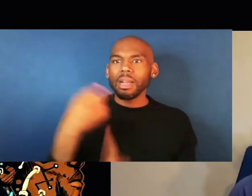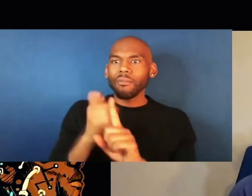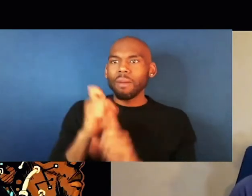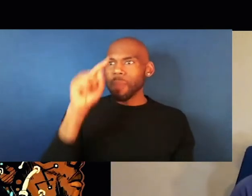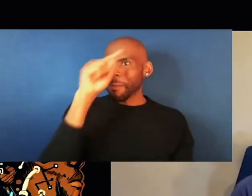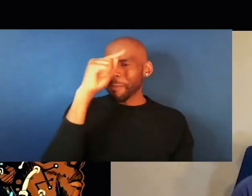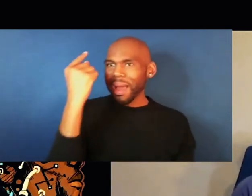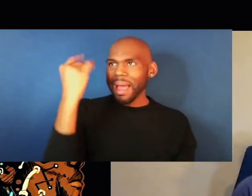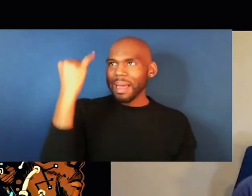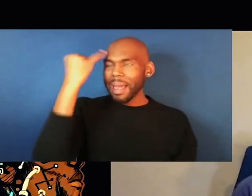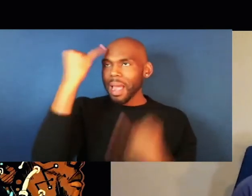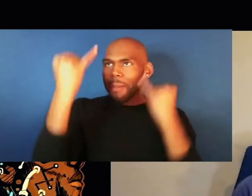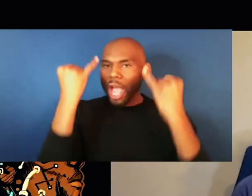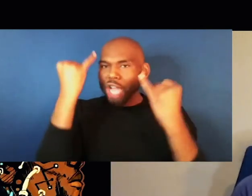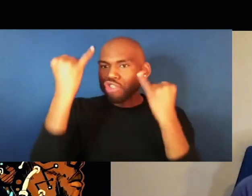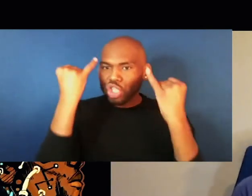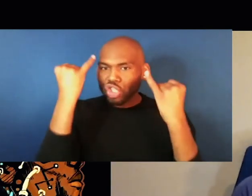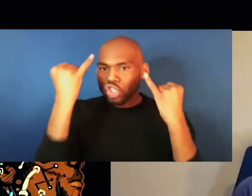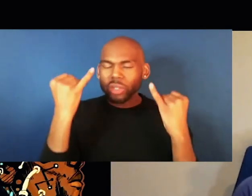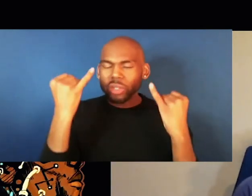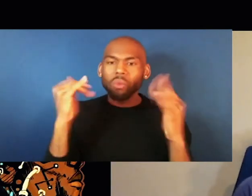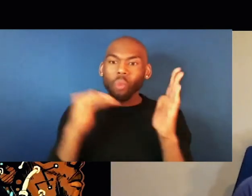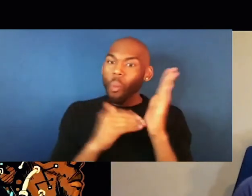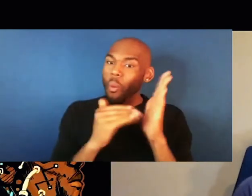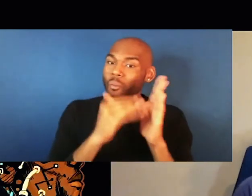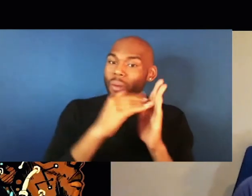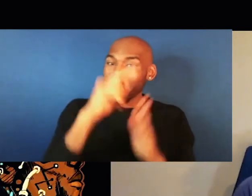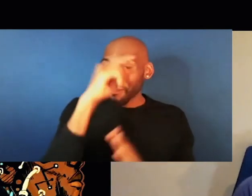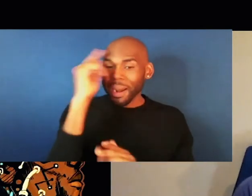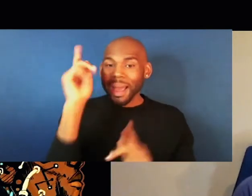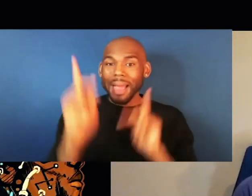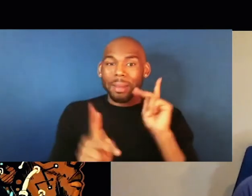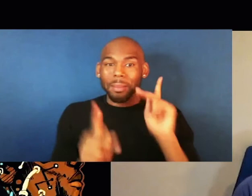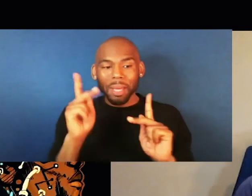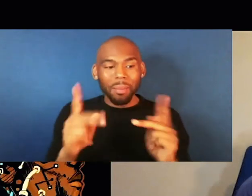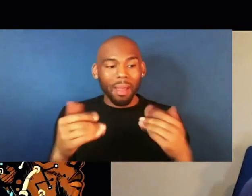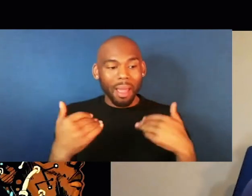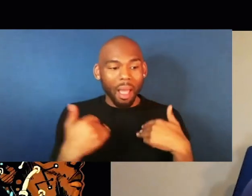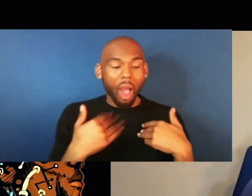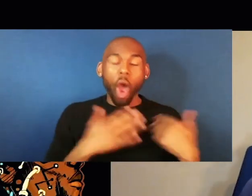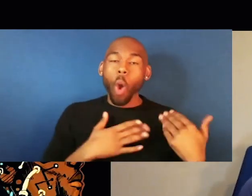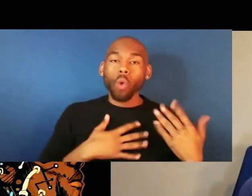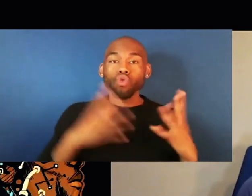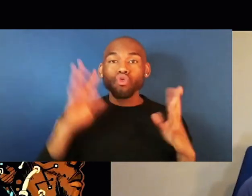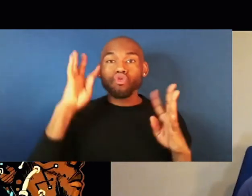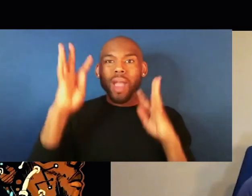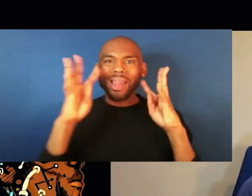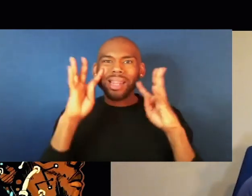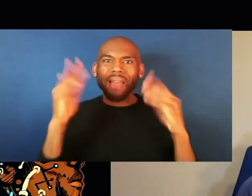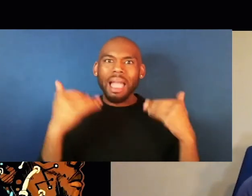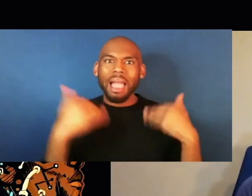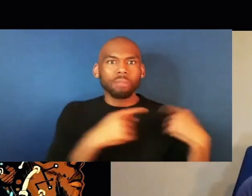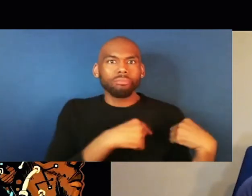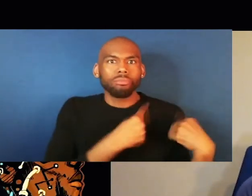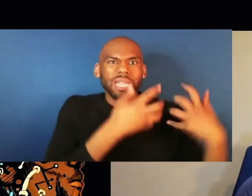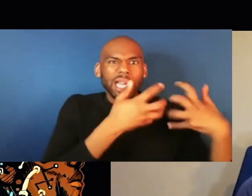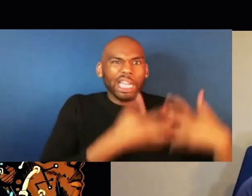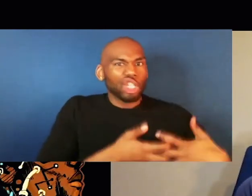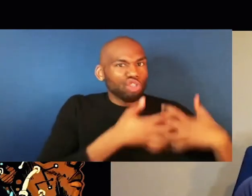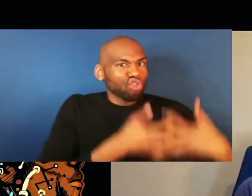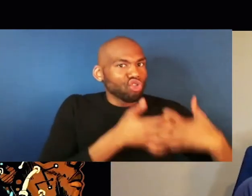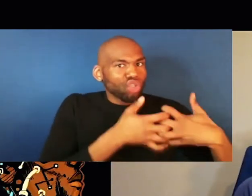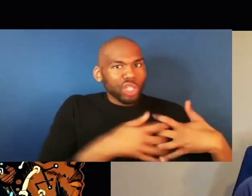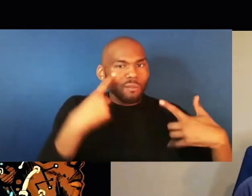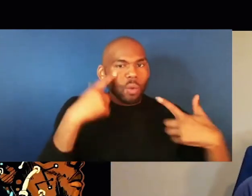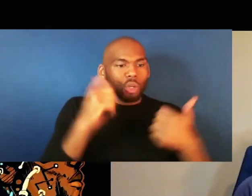Like, so often, like, you know, Black people our creativity has been the engine